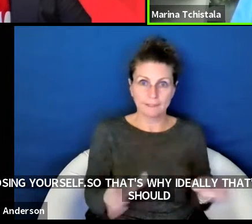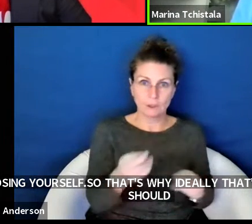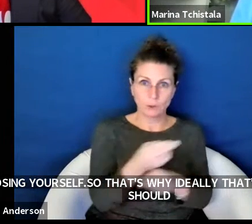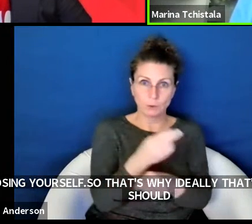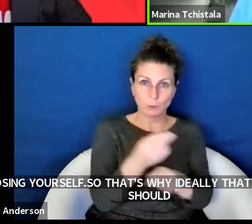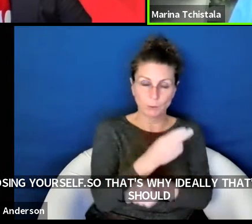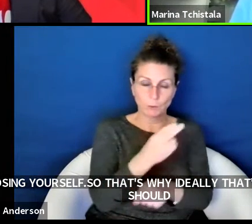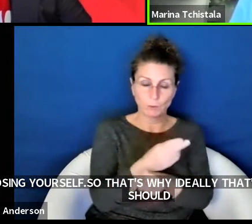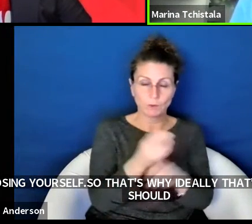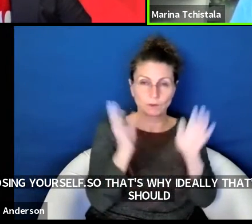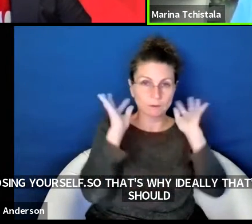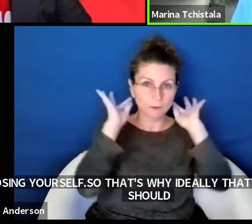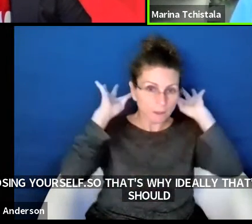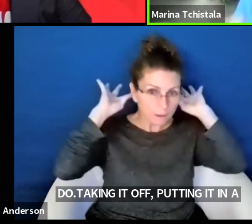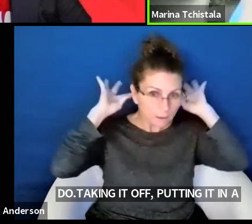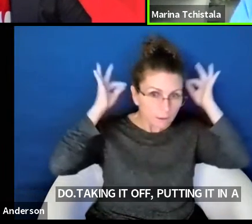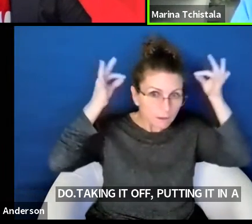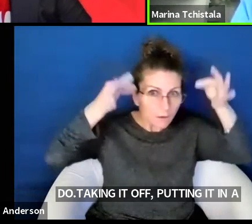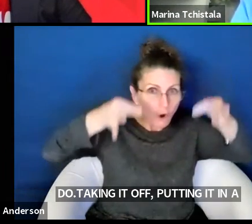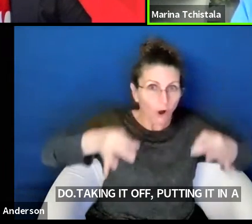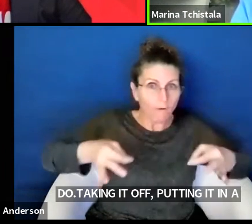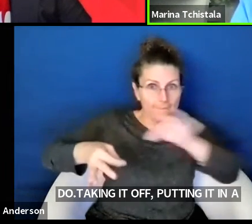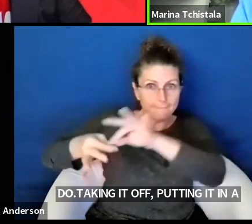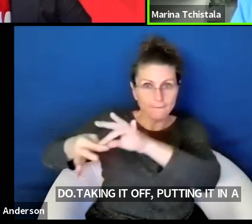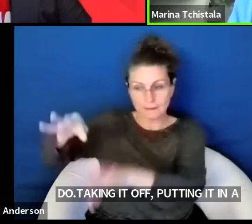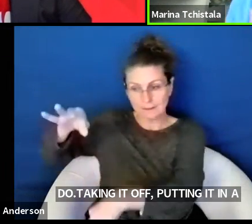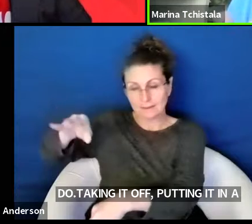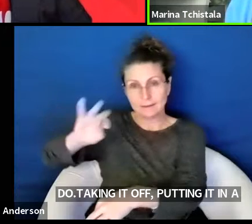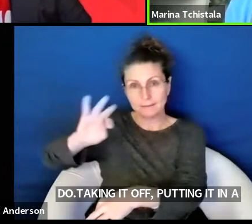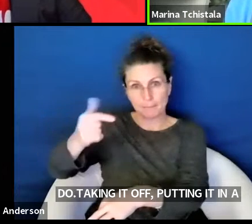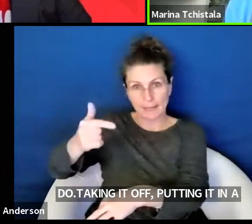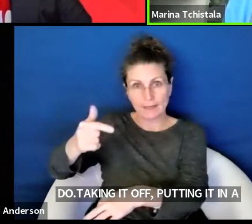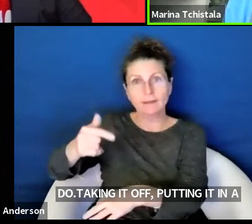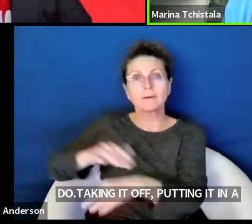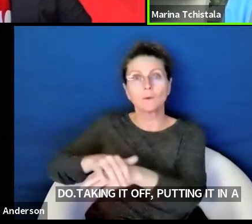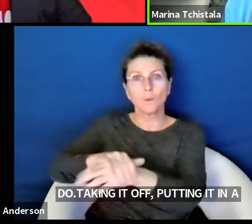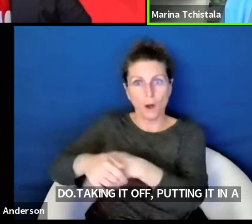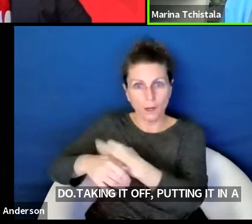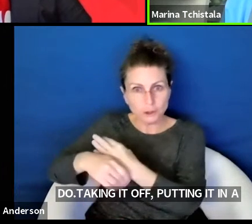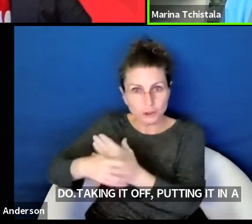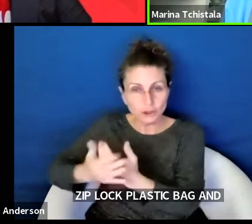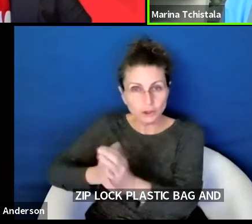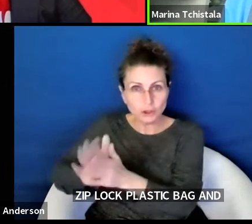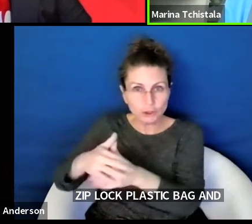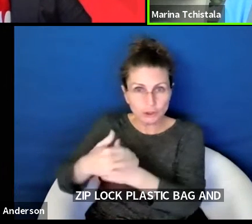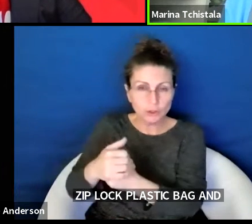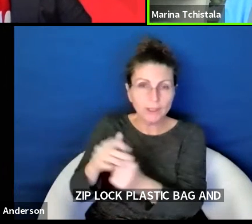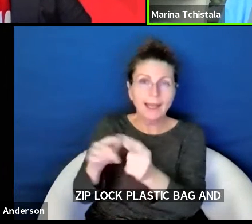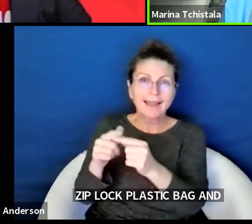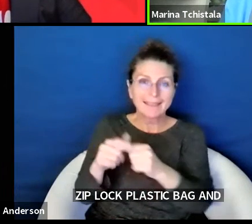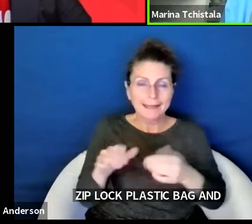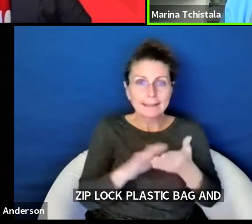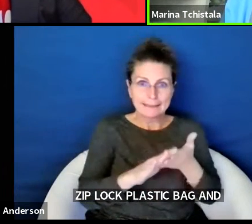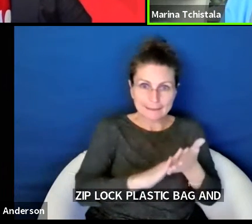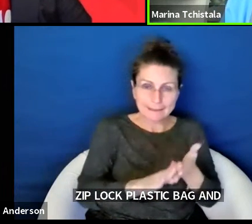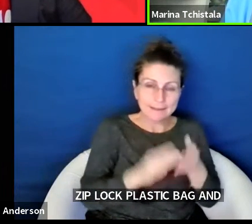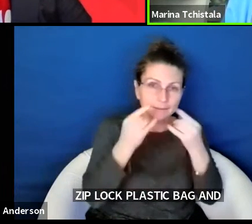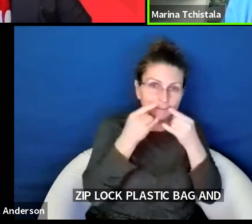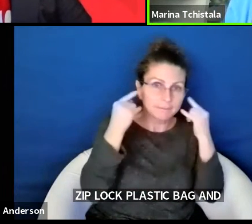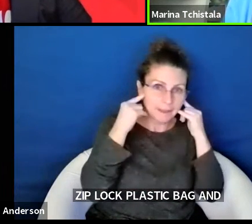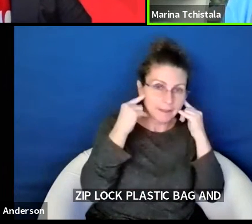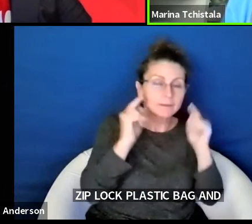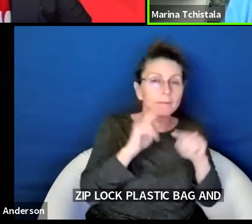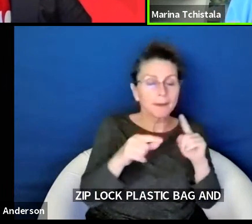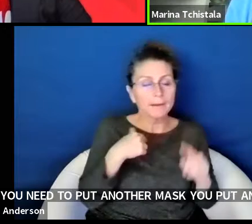and when you need to put another mask, you put another clean mask. Unfortunately, this is not the case with many people we